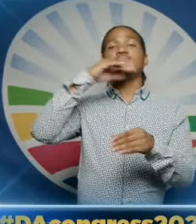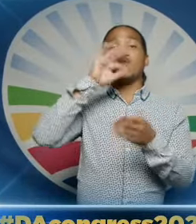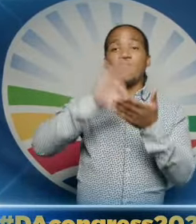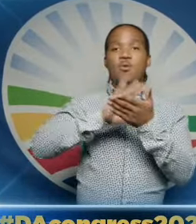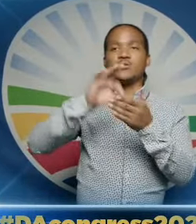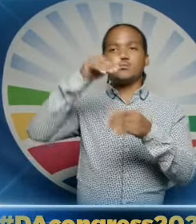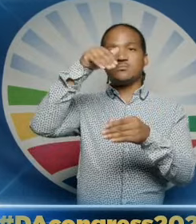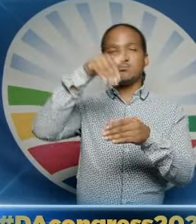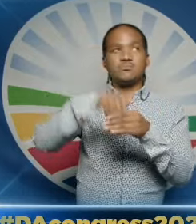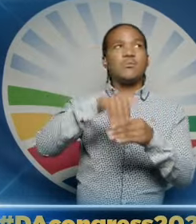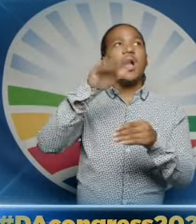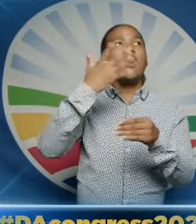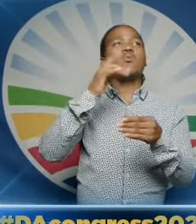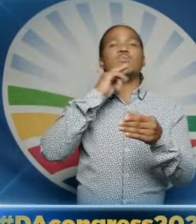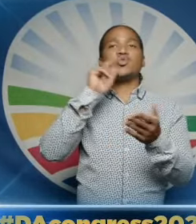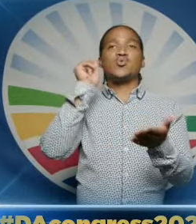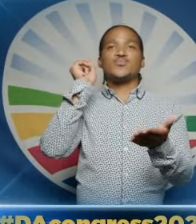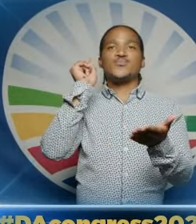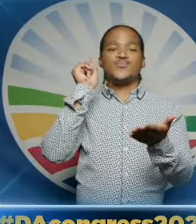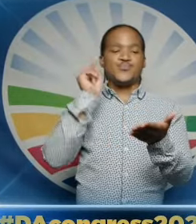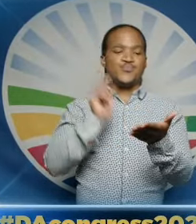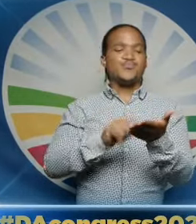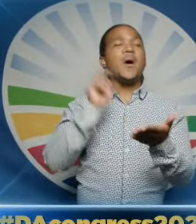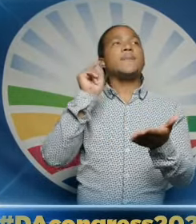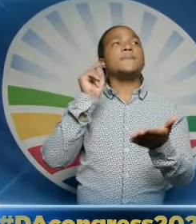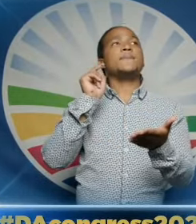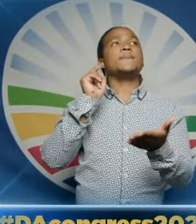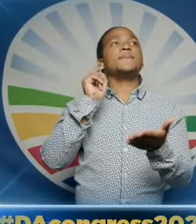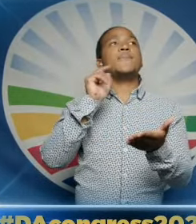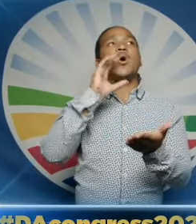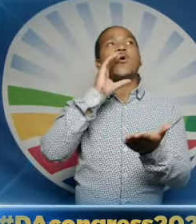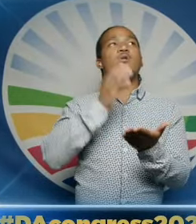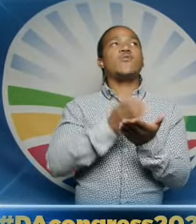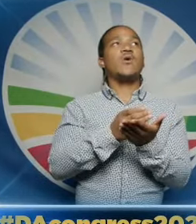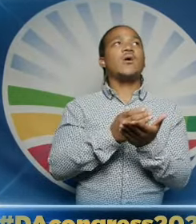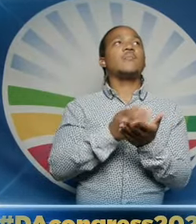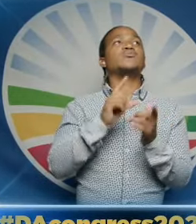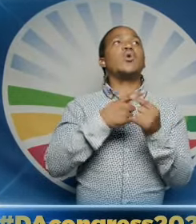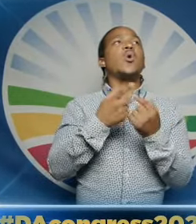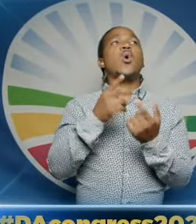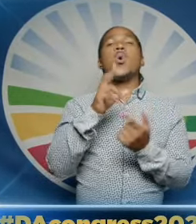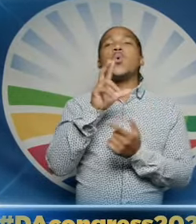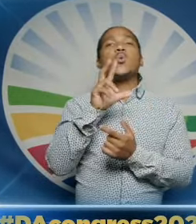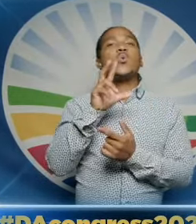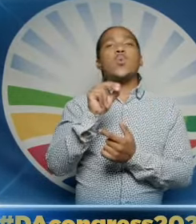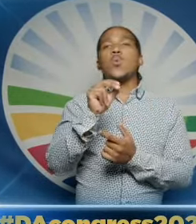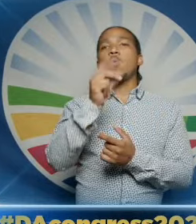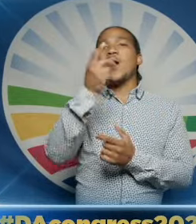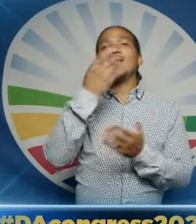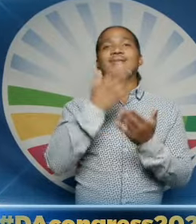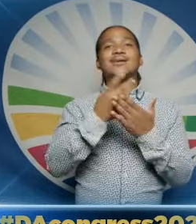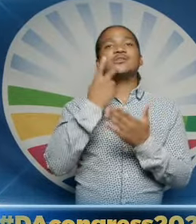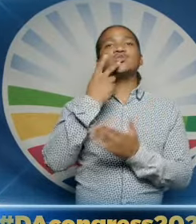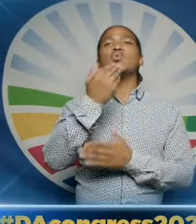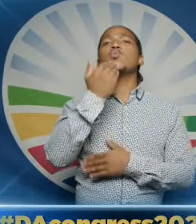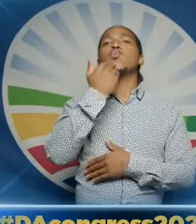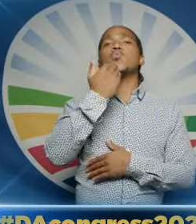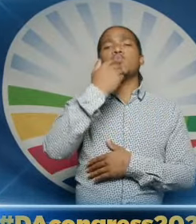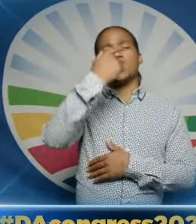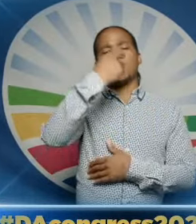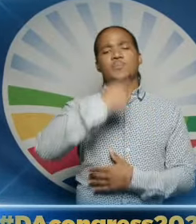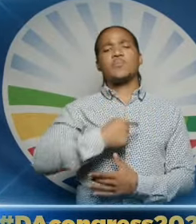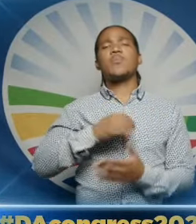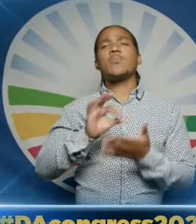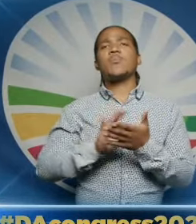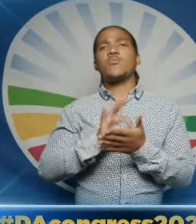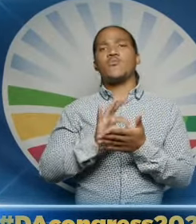Emphasize again, your ballot will be cast anonymously. Nobody will ever be able to see who you voted for. They will only